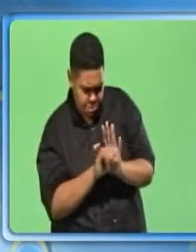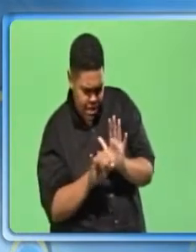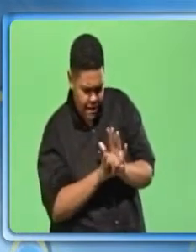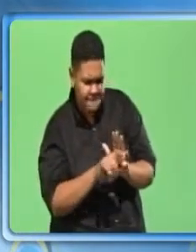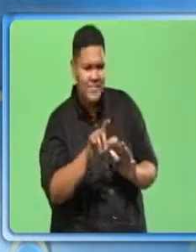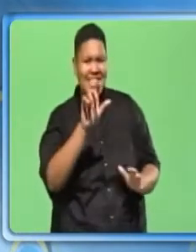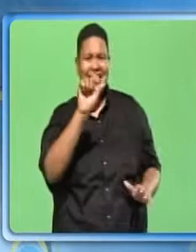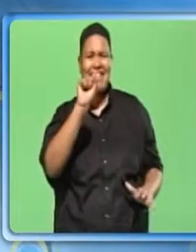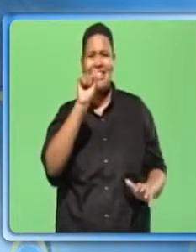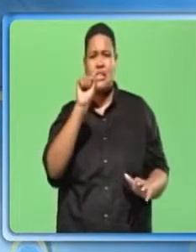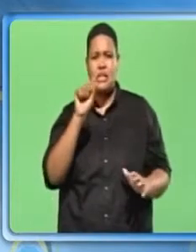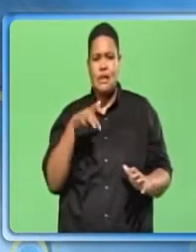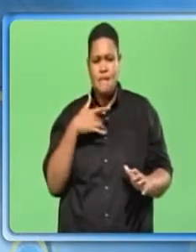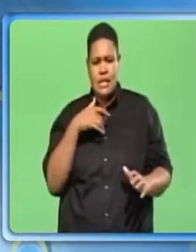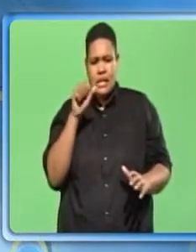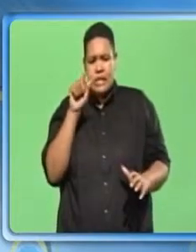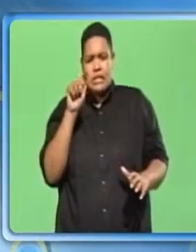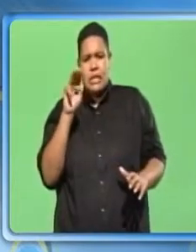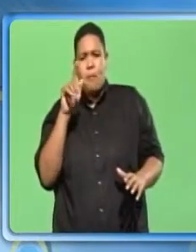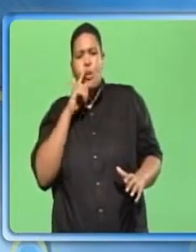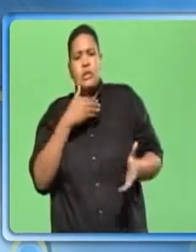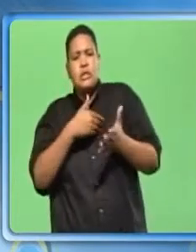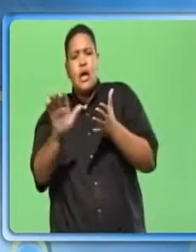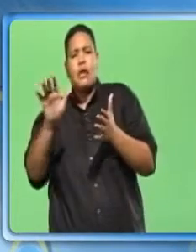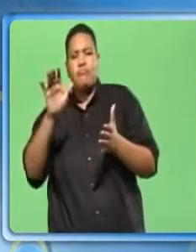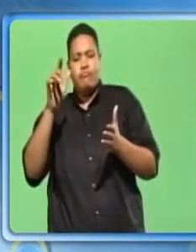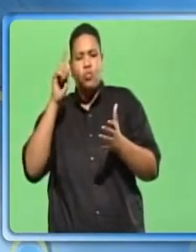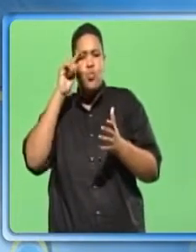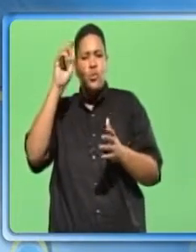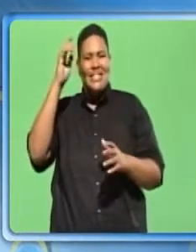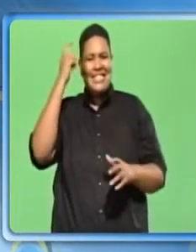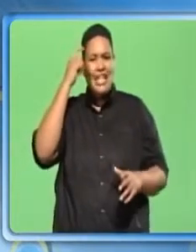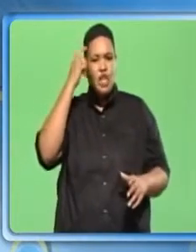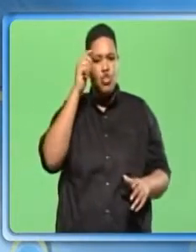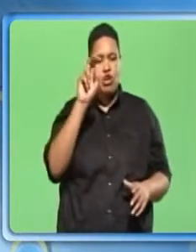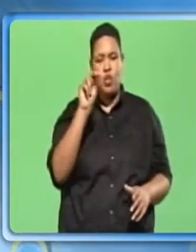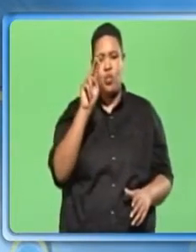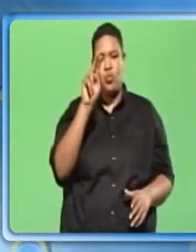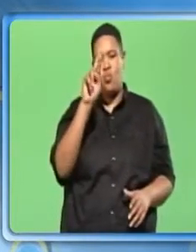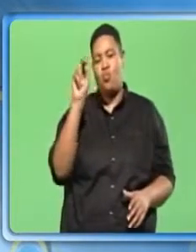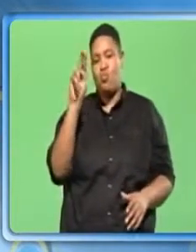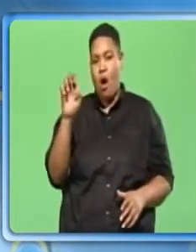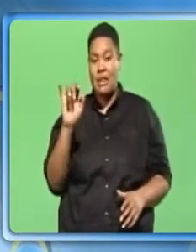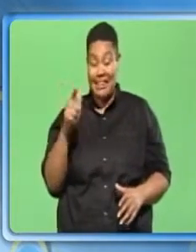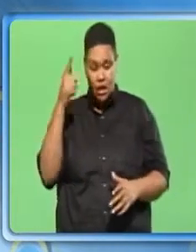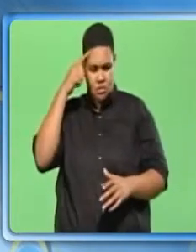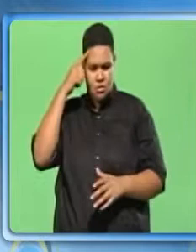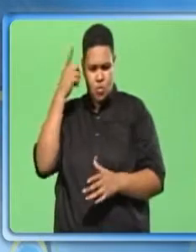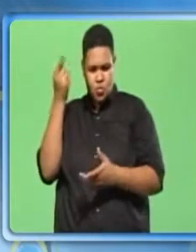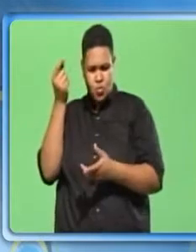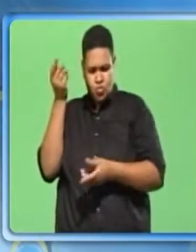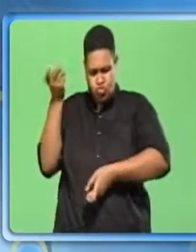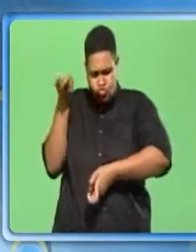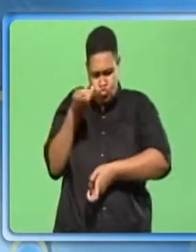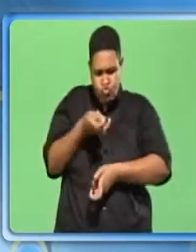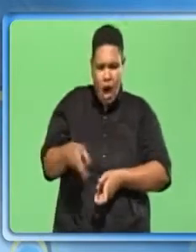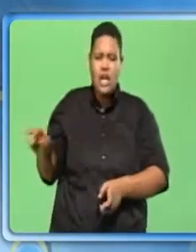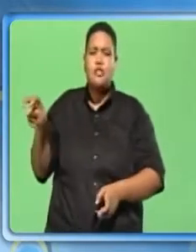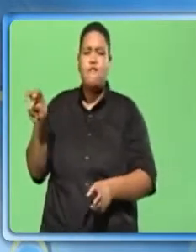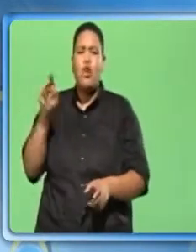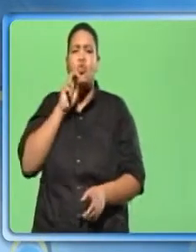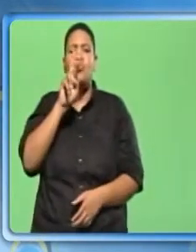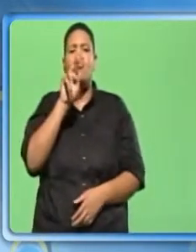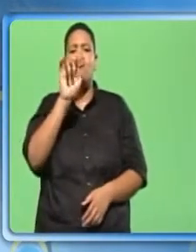nerve impulses to the sensory neuron. The sensory neuron then transfers the impulses to the